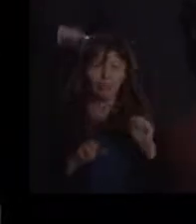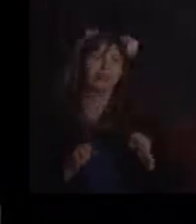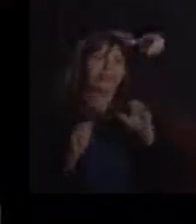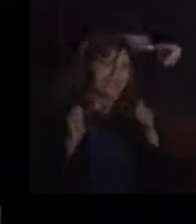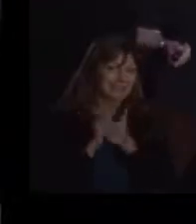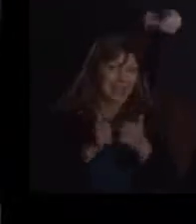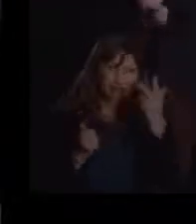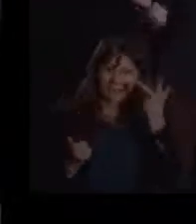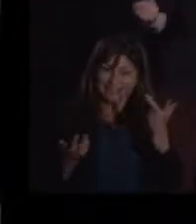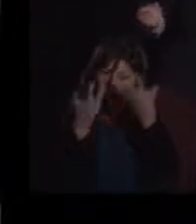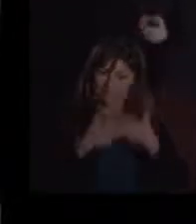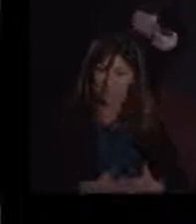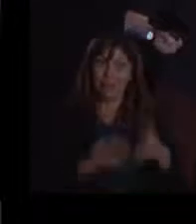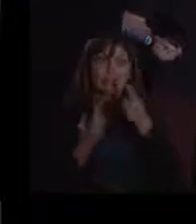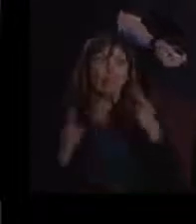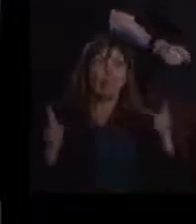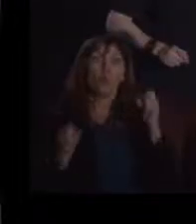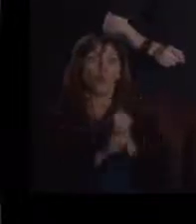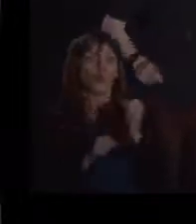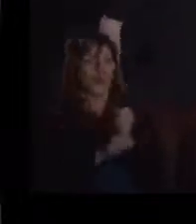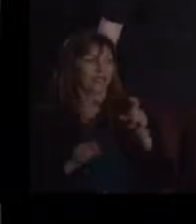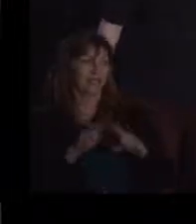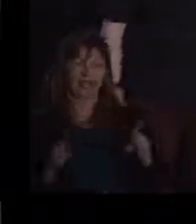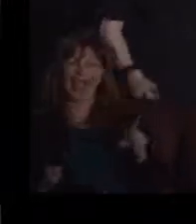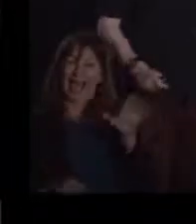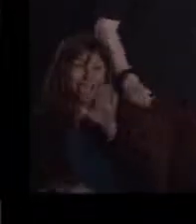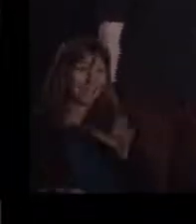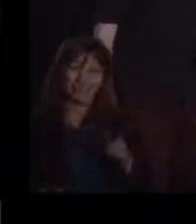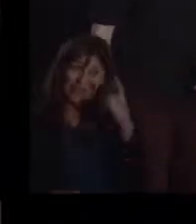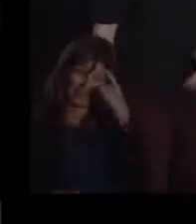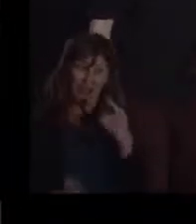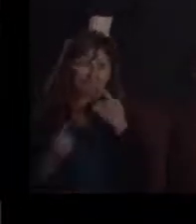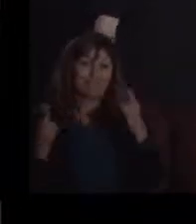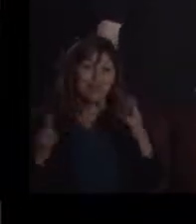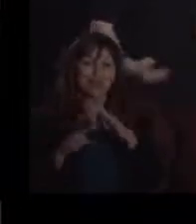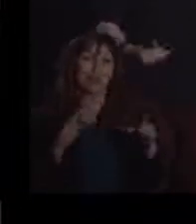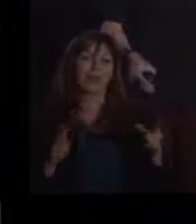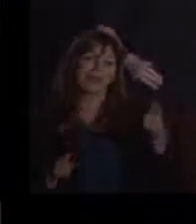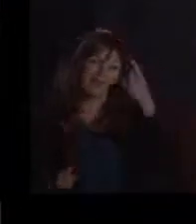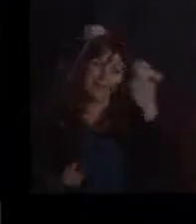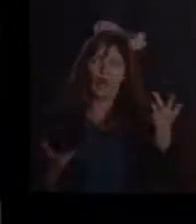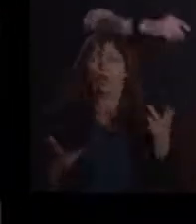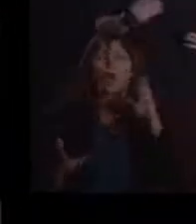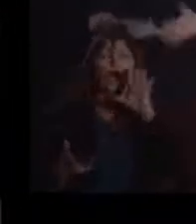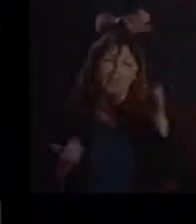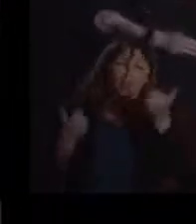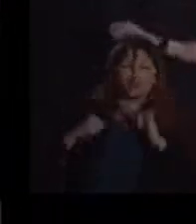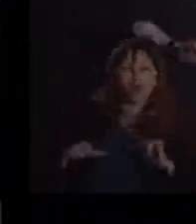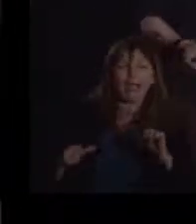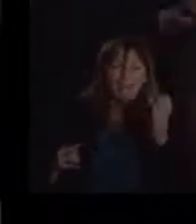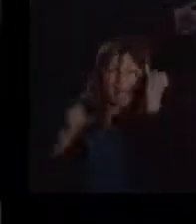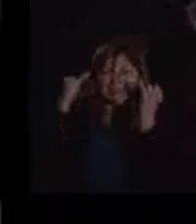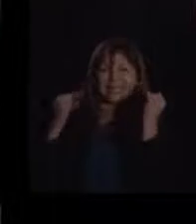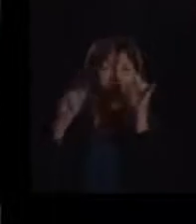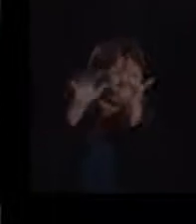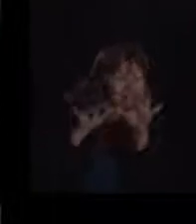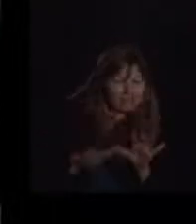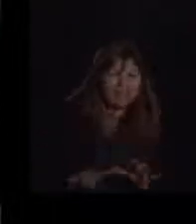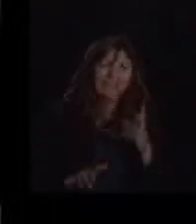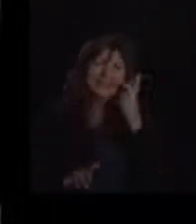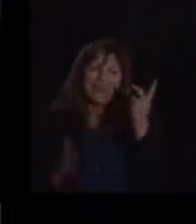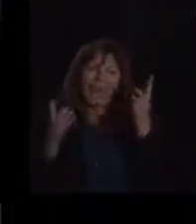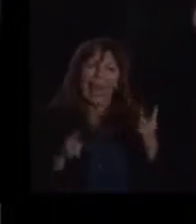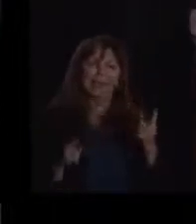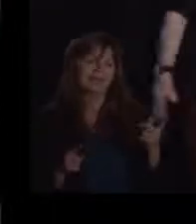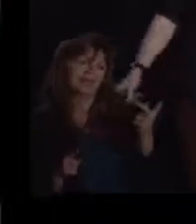everything. And it just really worked. It was really nice. But that was totally an idea that I didn't think would work. But you know, you just think, oh, I'll entertain it. I'll do it. I'll do